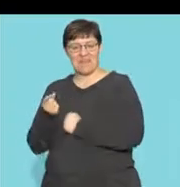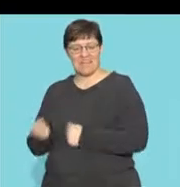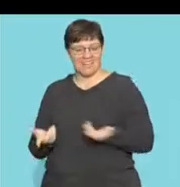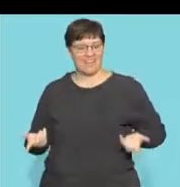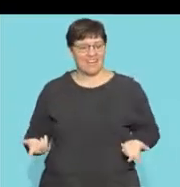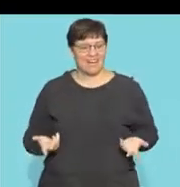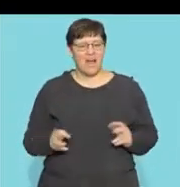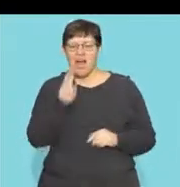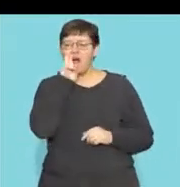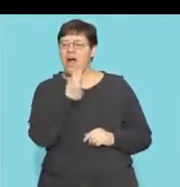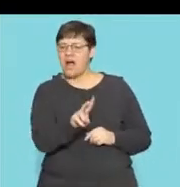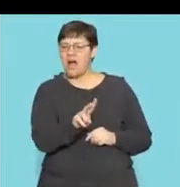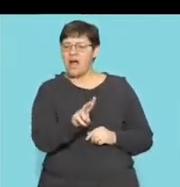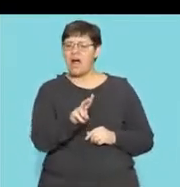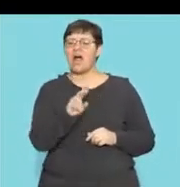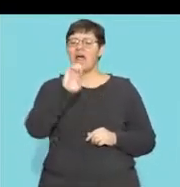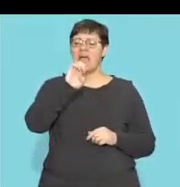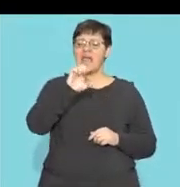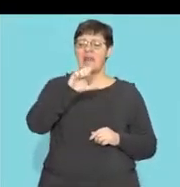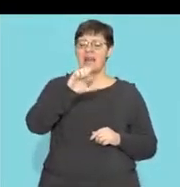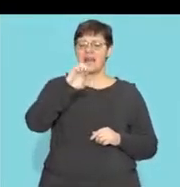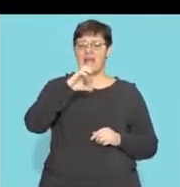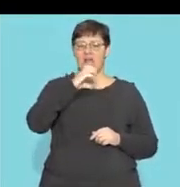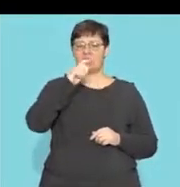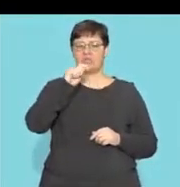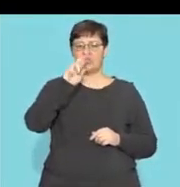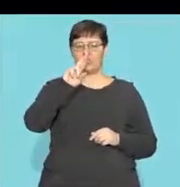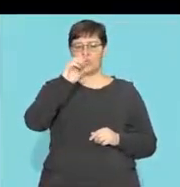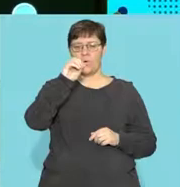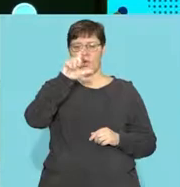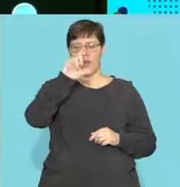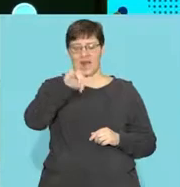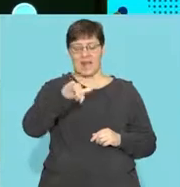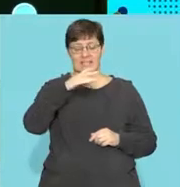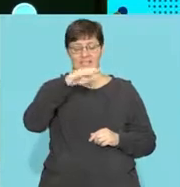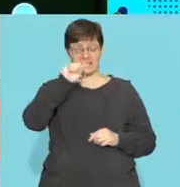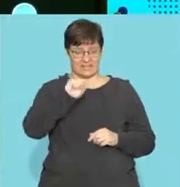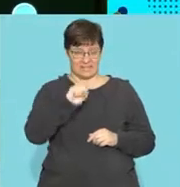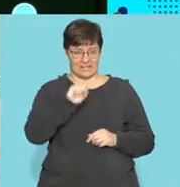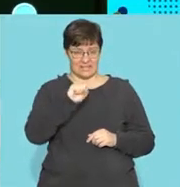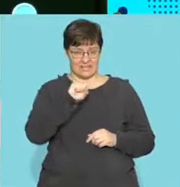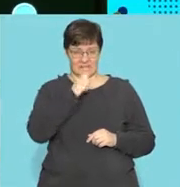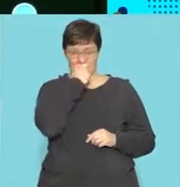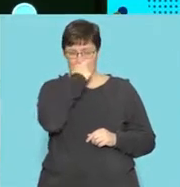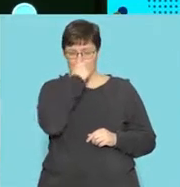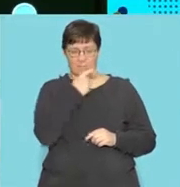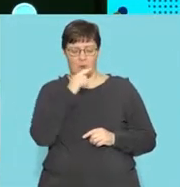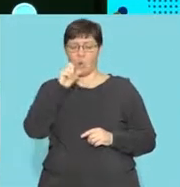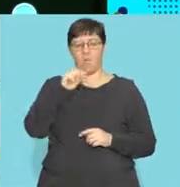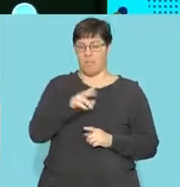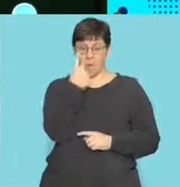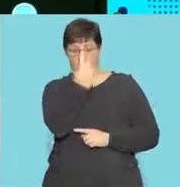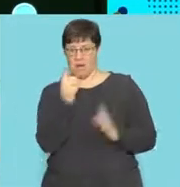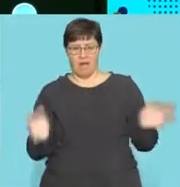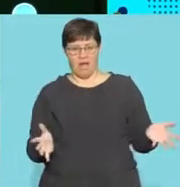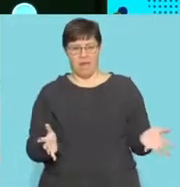Notice that we've been talking about the electrolysis of copper chloride. But it's not the only one that we can look at.